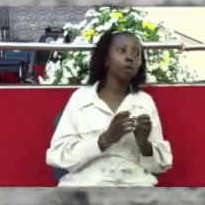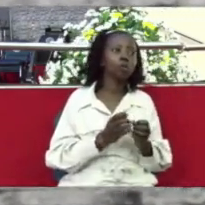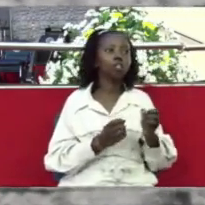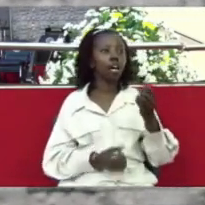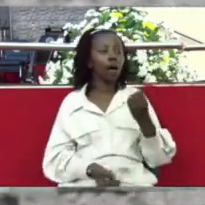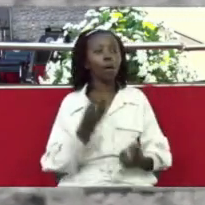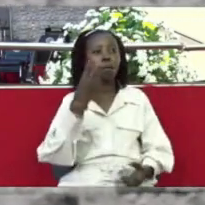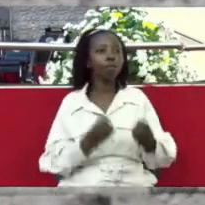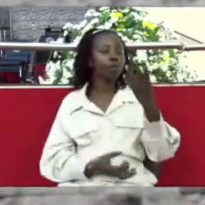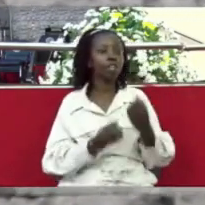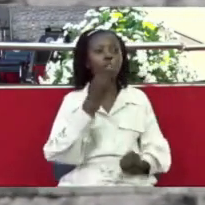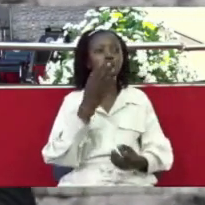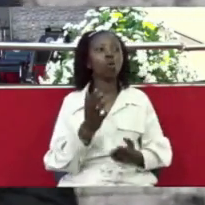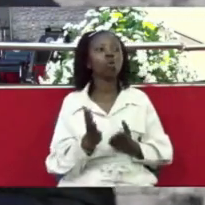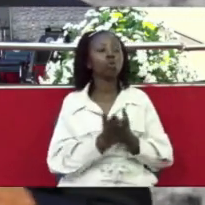finances.